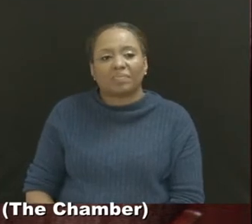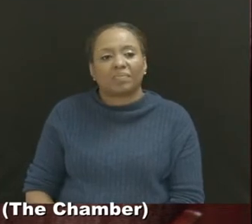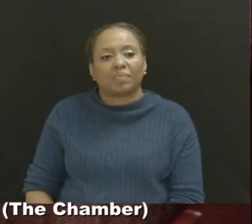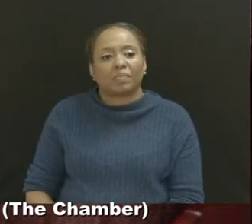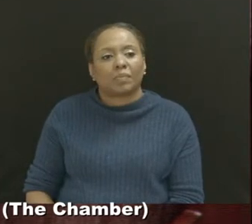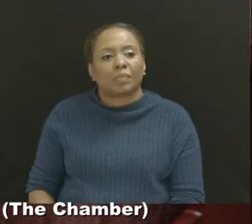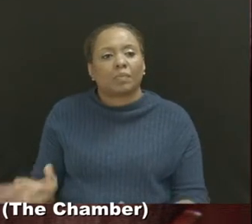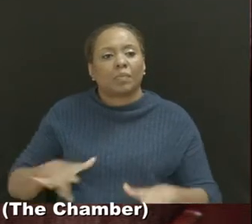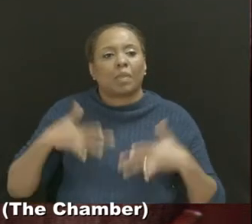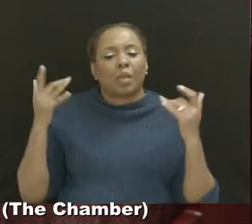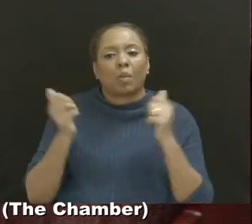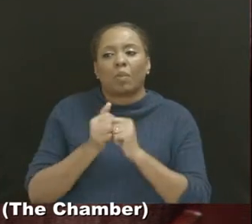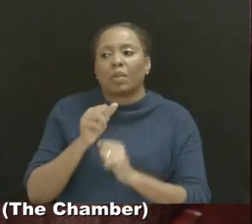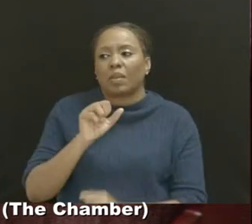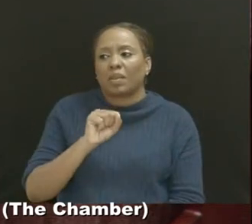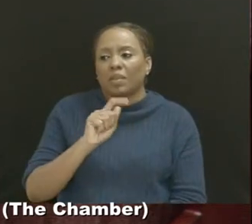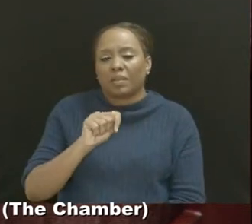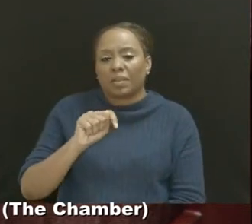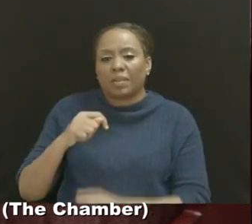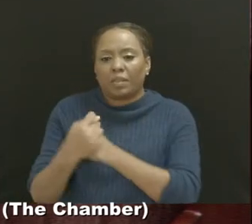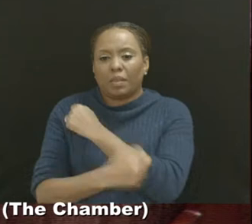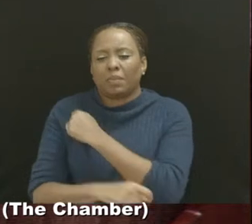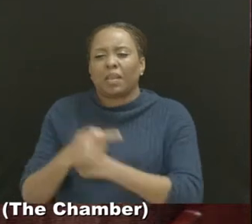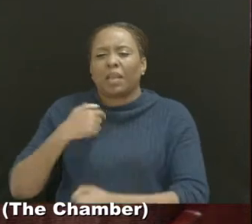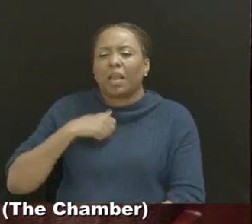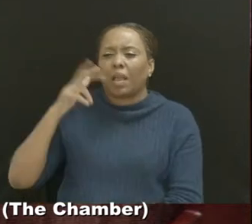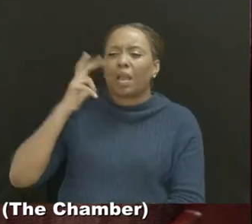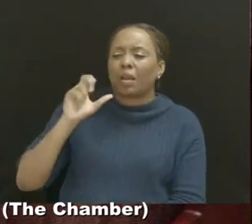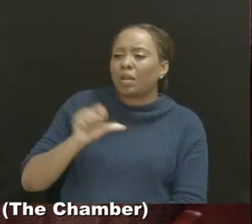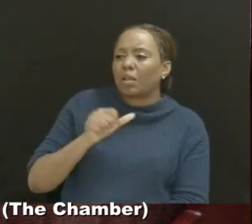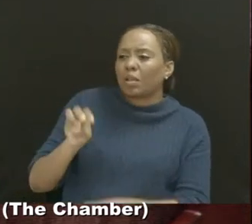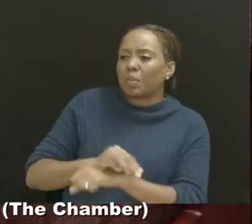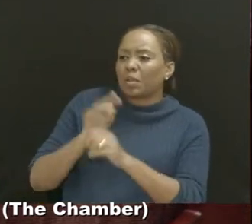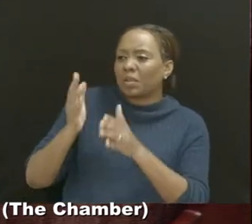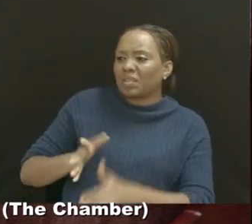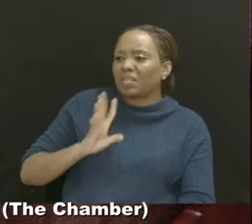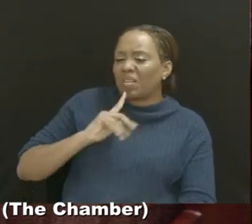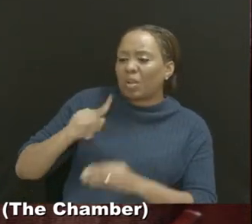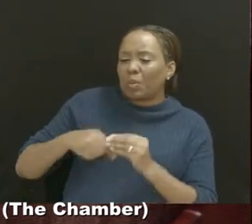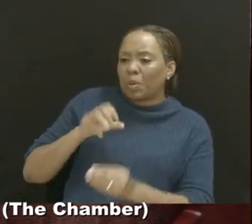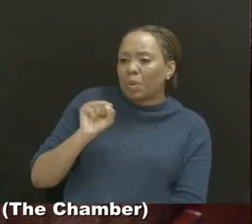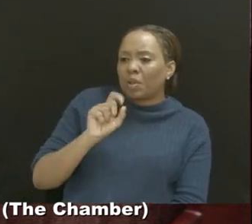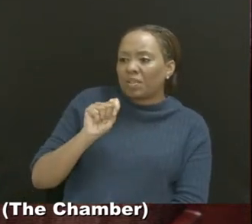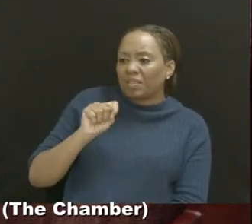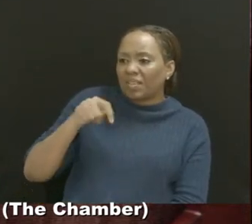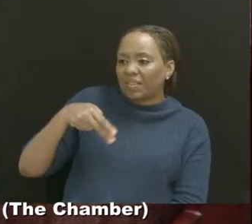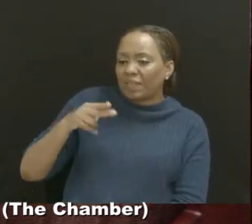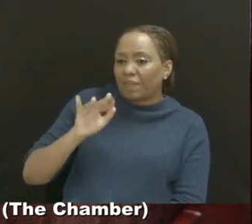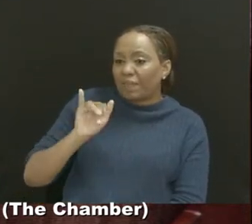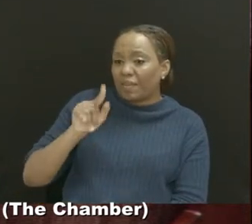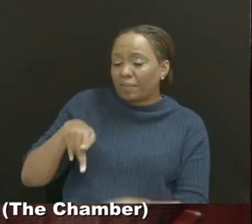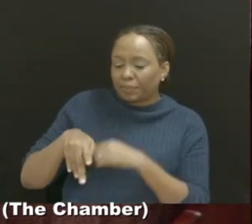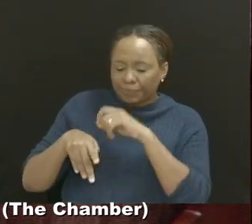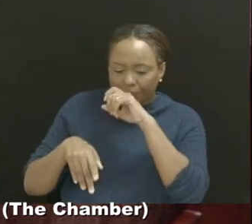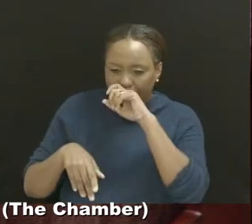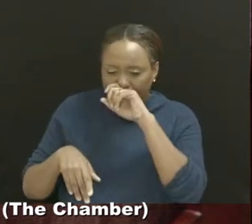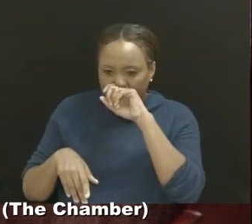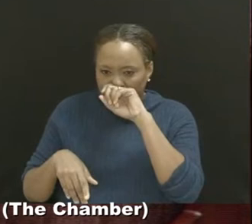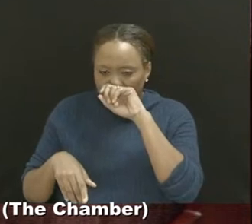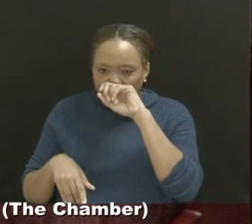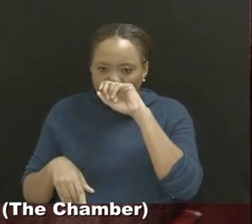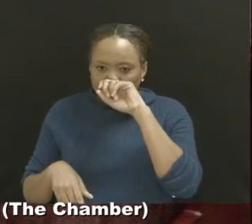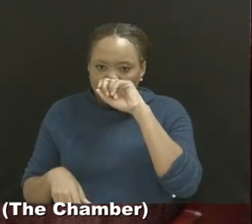St. Philip South speak of what's happening in St. Philip, but it is sad that many of the persons